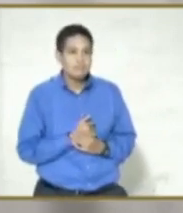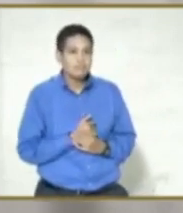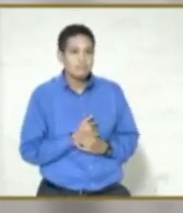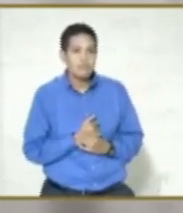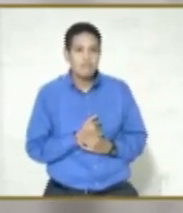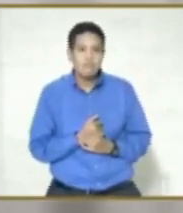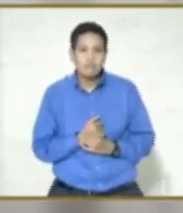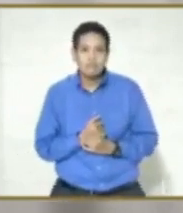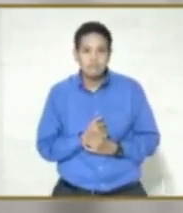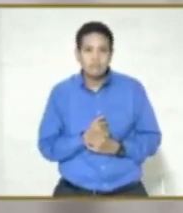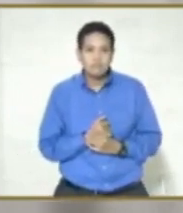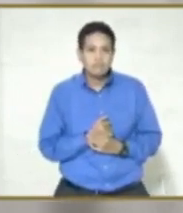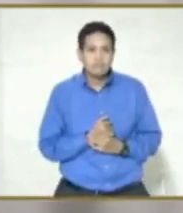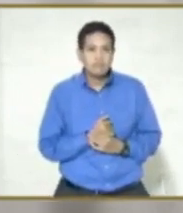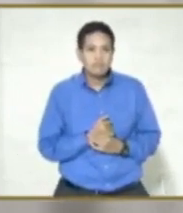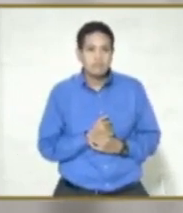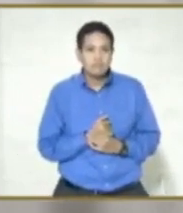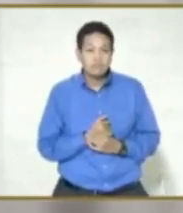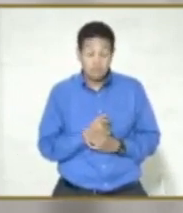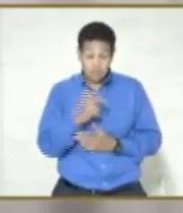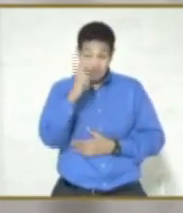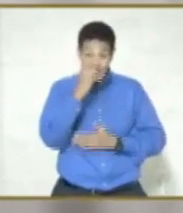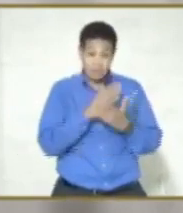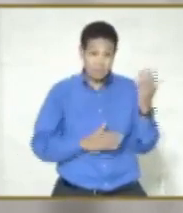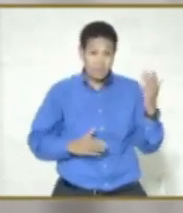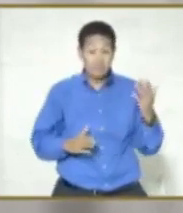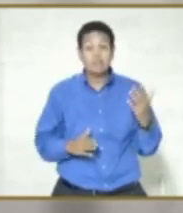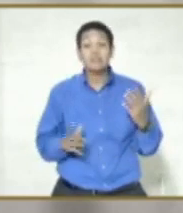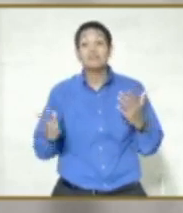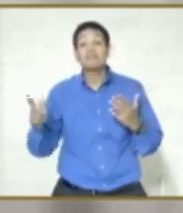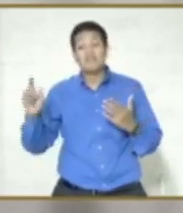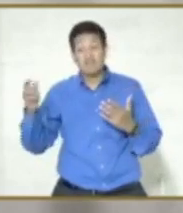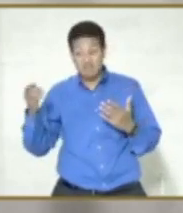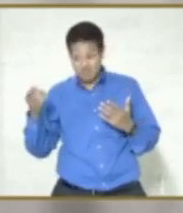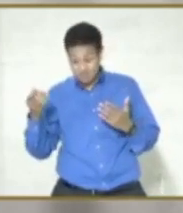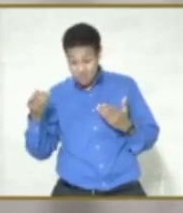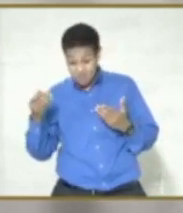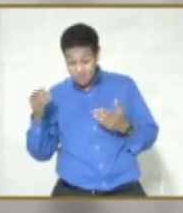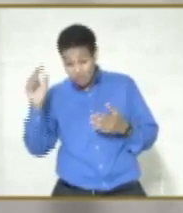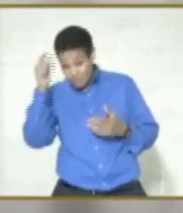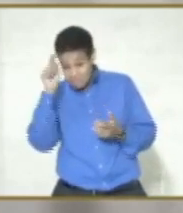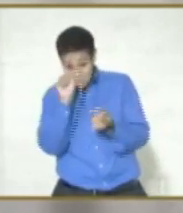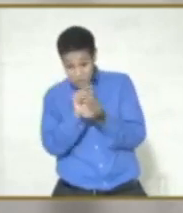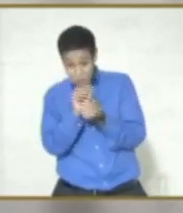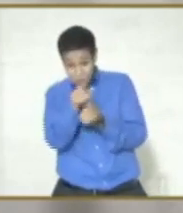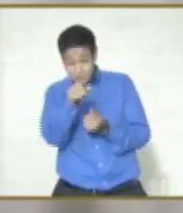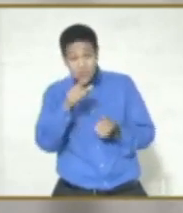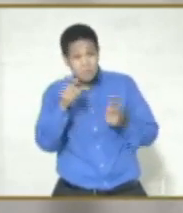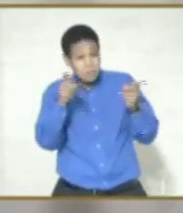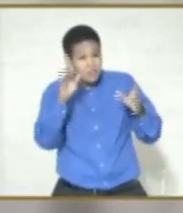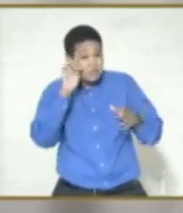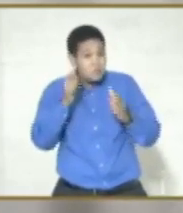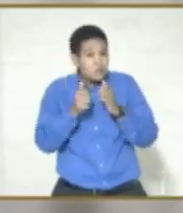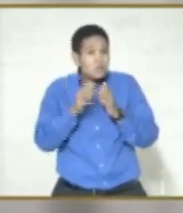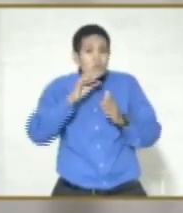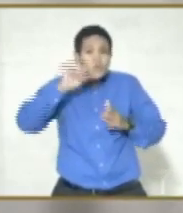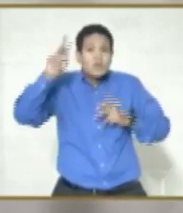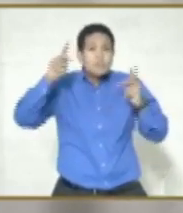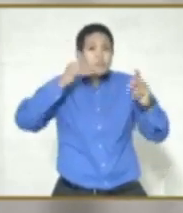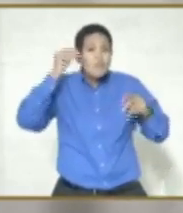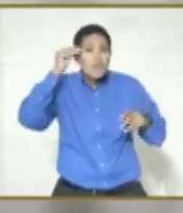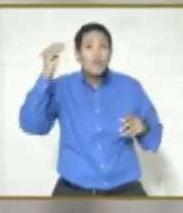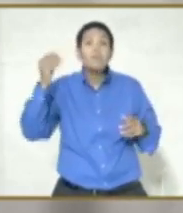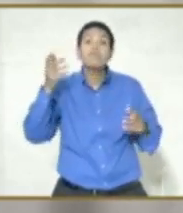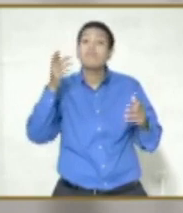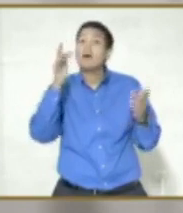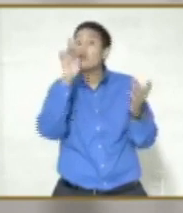have the representative of the government met with operators and managers of senior living homes? And has there been outreach to senior citizens organizations and